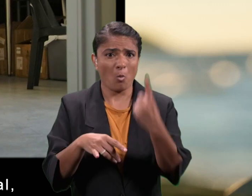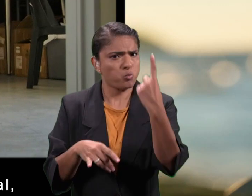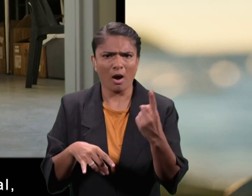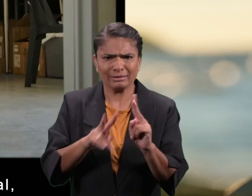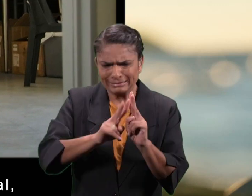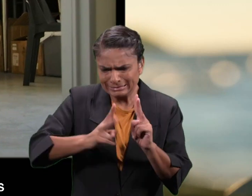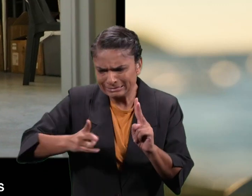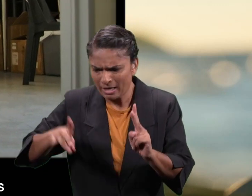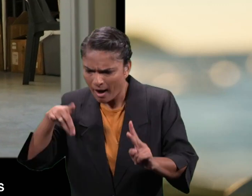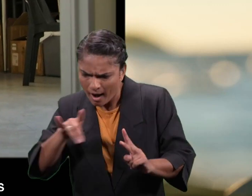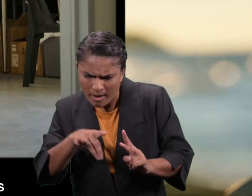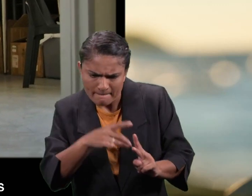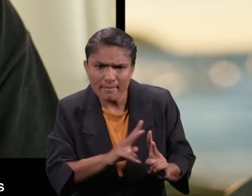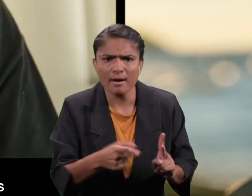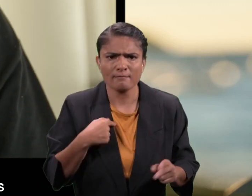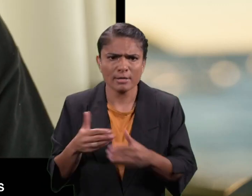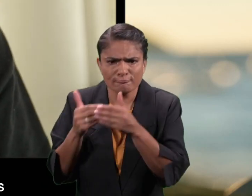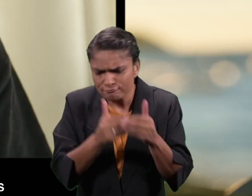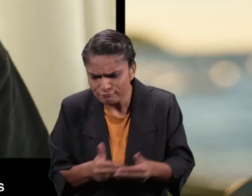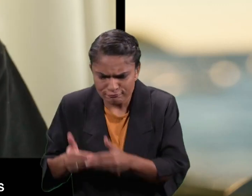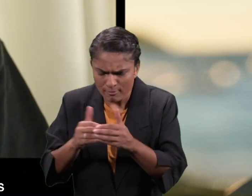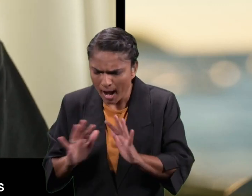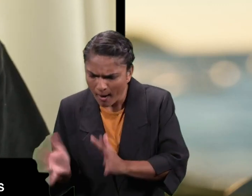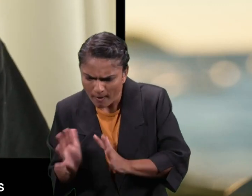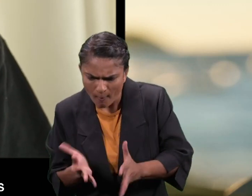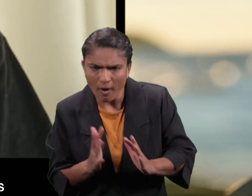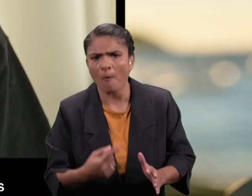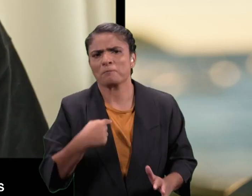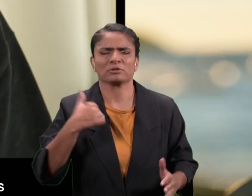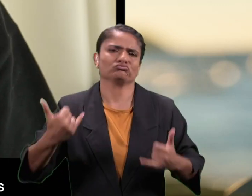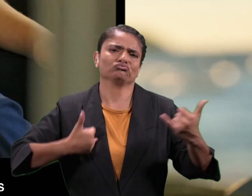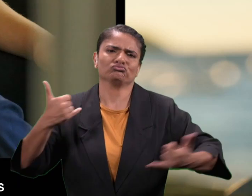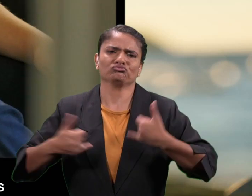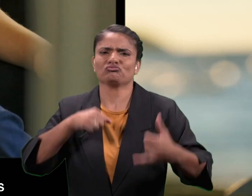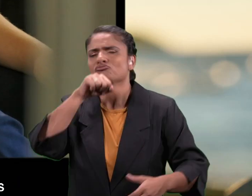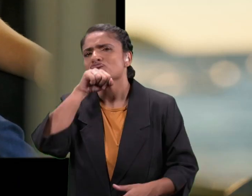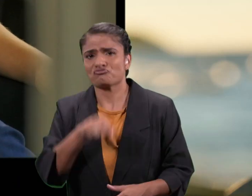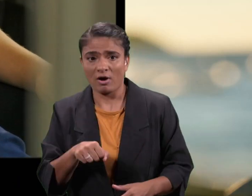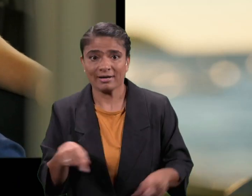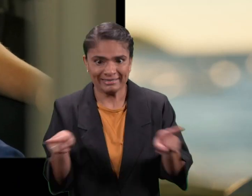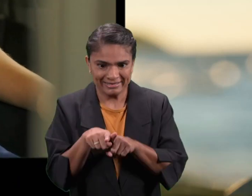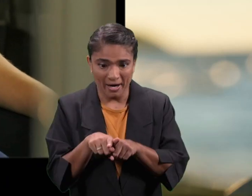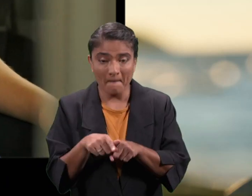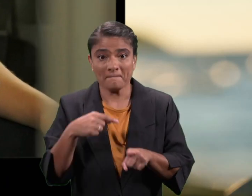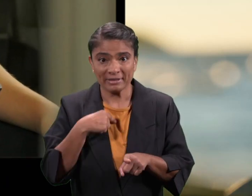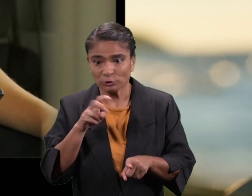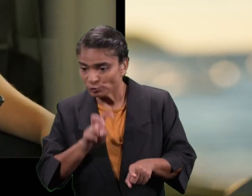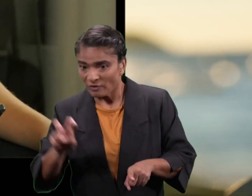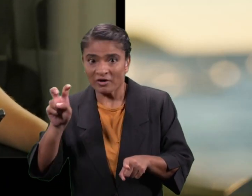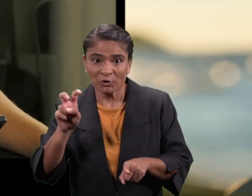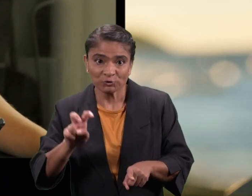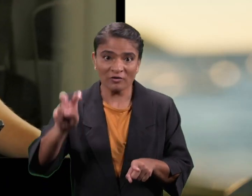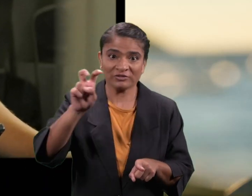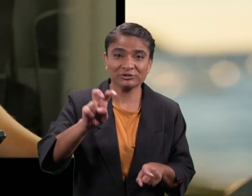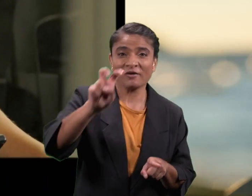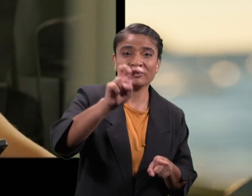type of animal, to learn how to take care of animals and also travel while I'm at it.